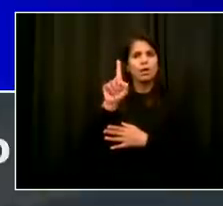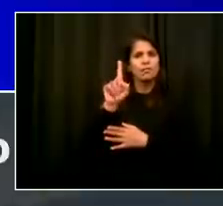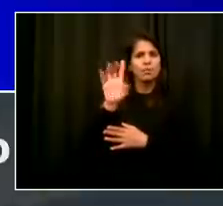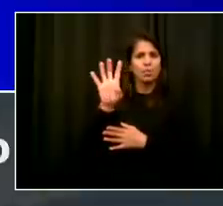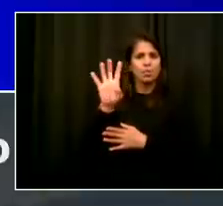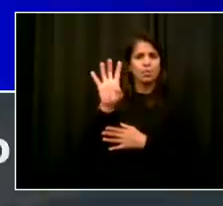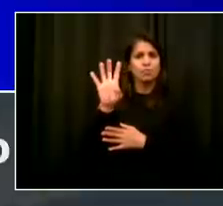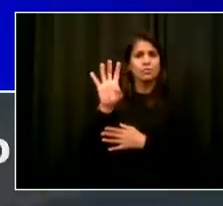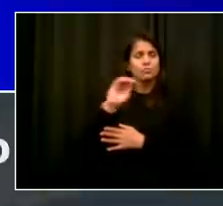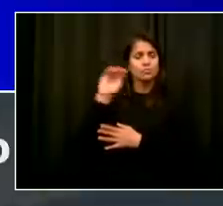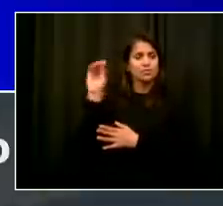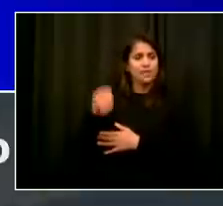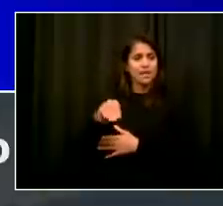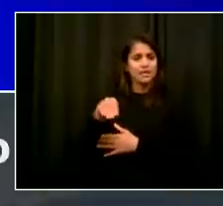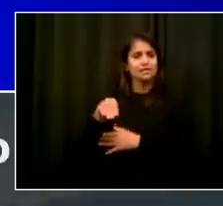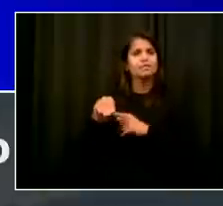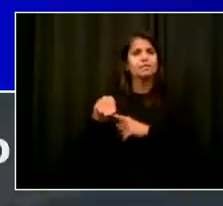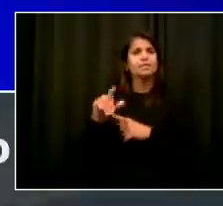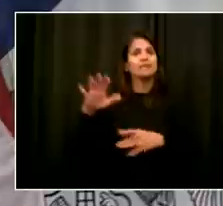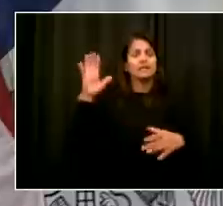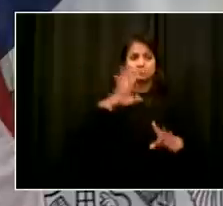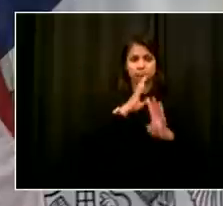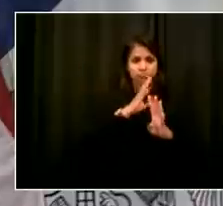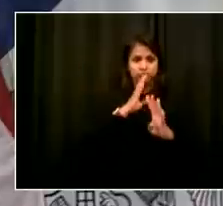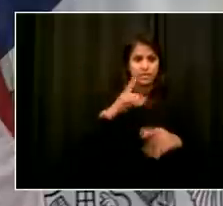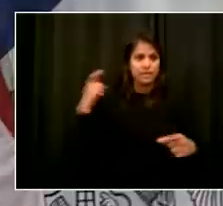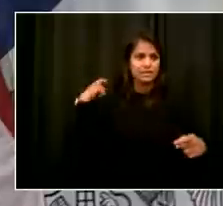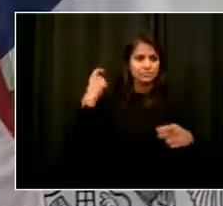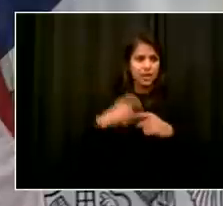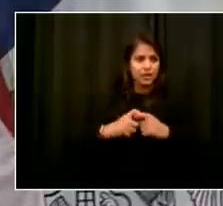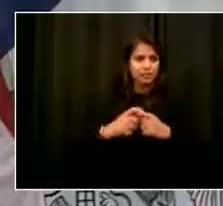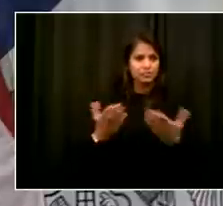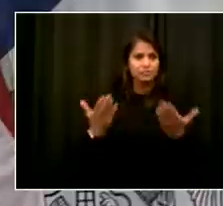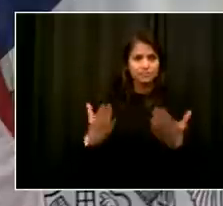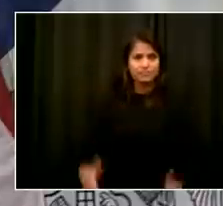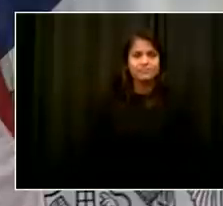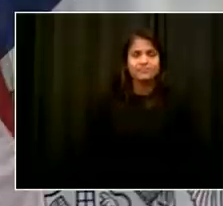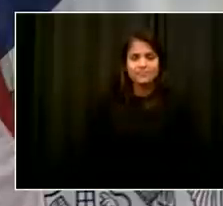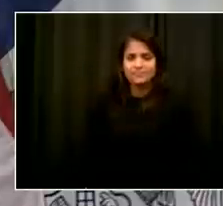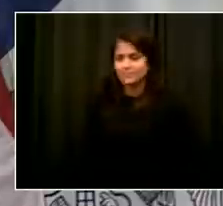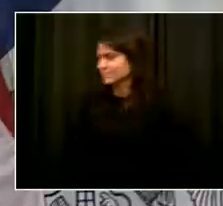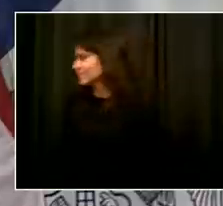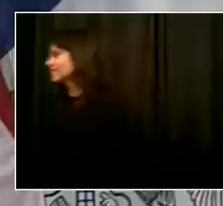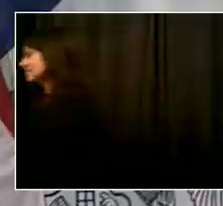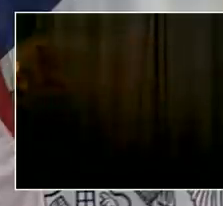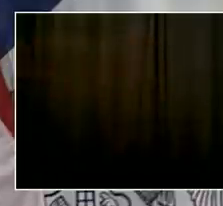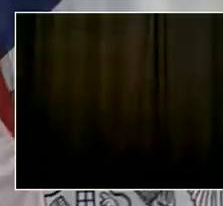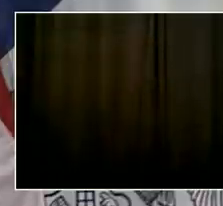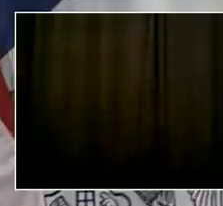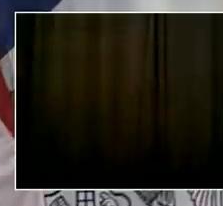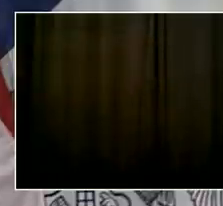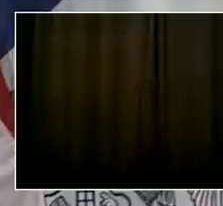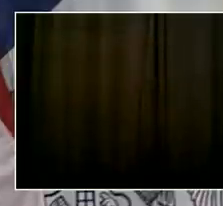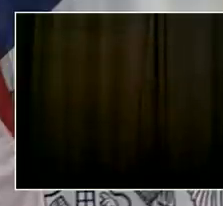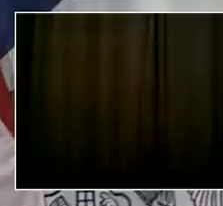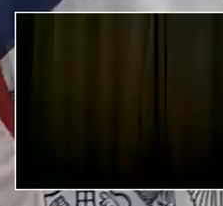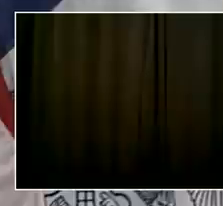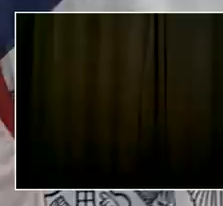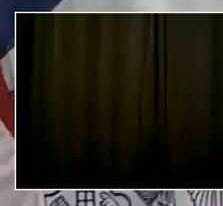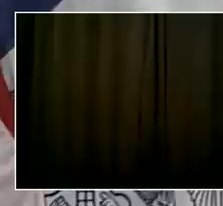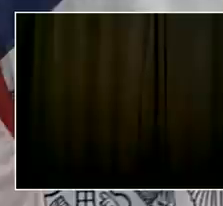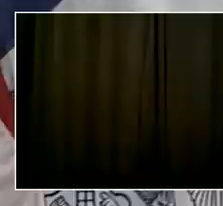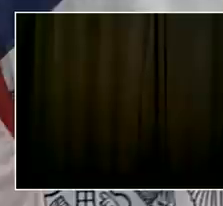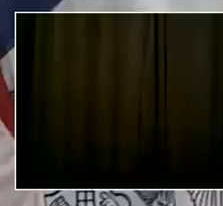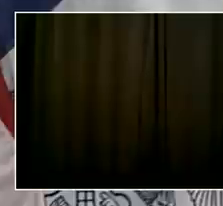Let me say a few words in Spanish. Este año, nuestra ciudad ha enfrentado desafíos muy